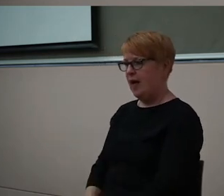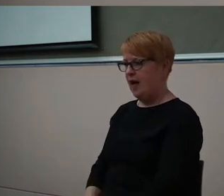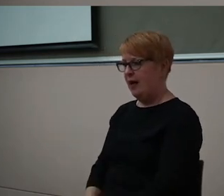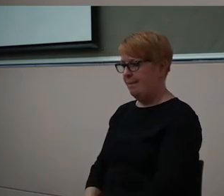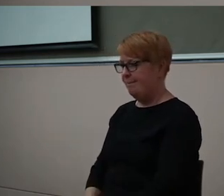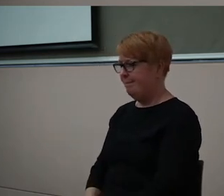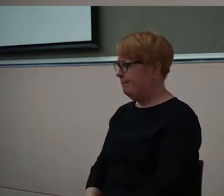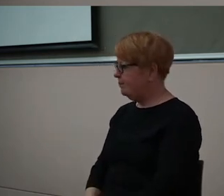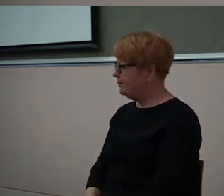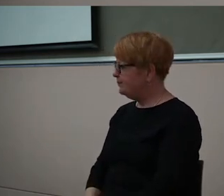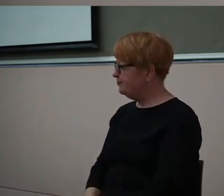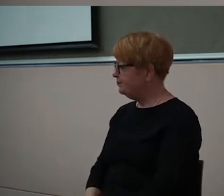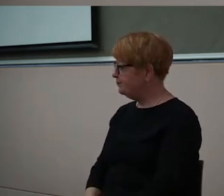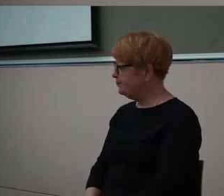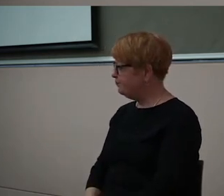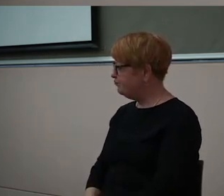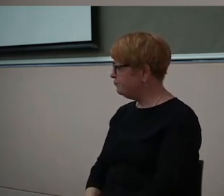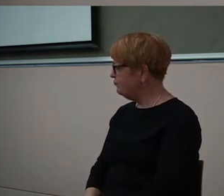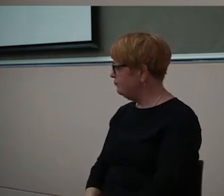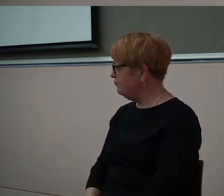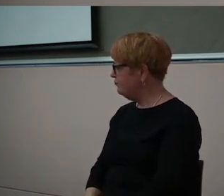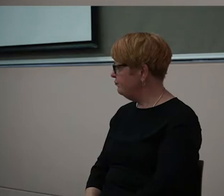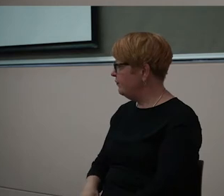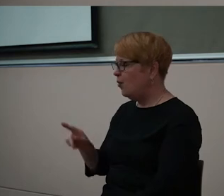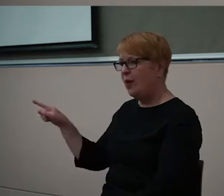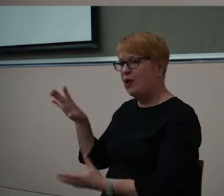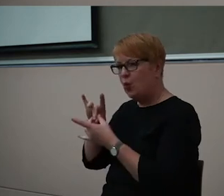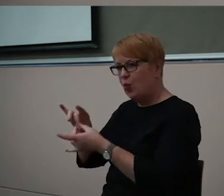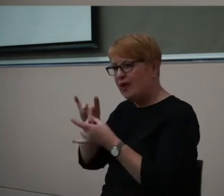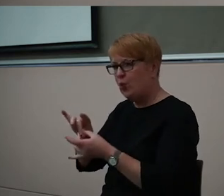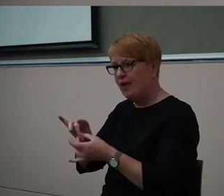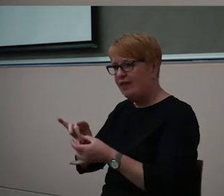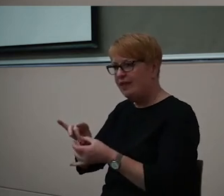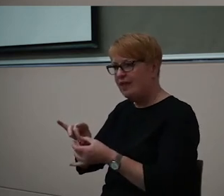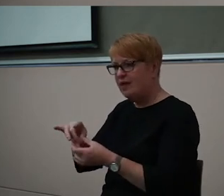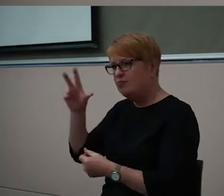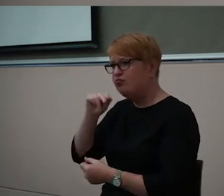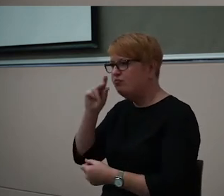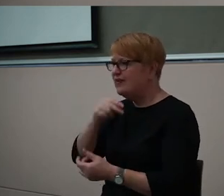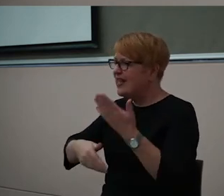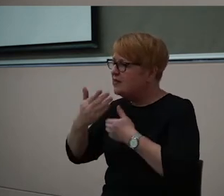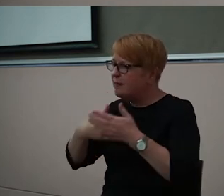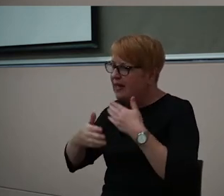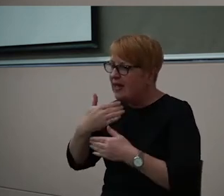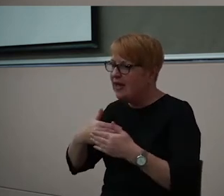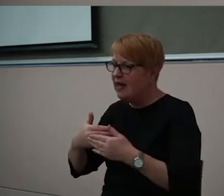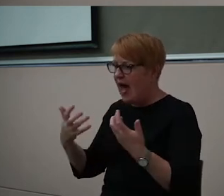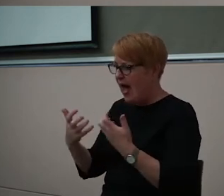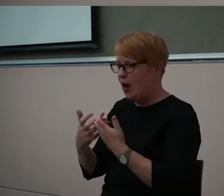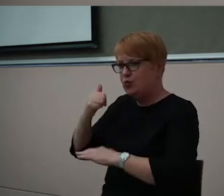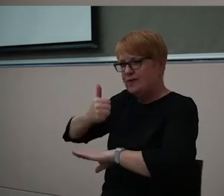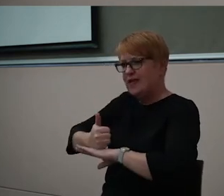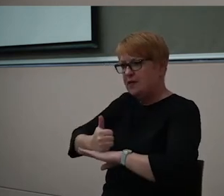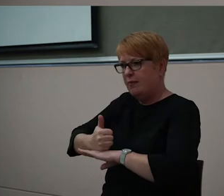like us reading these testimonies and these things from the workshop, and then it will be planted back into the grounds